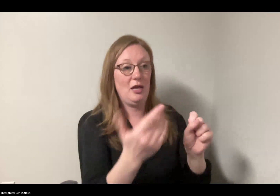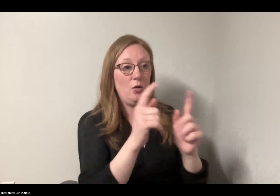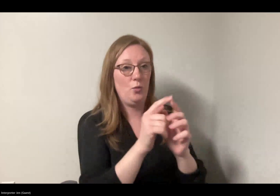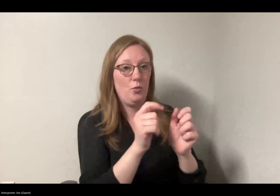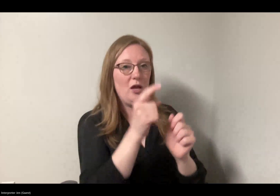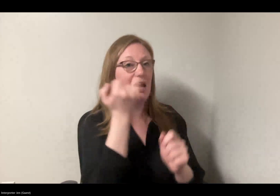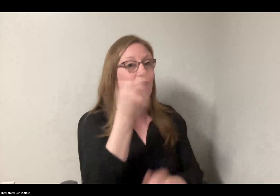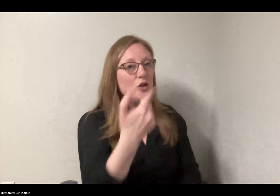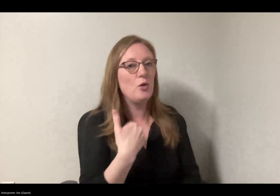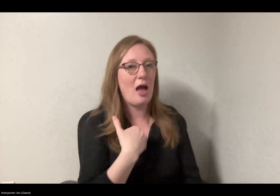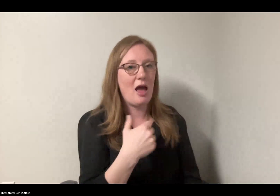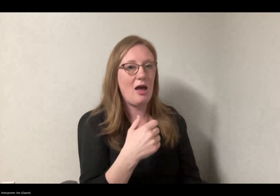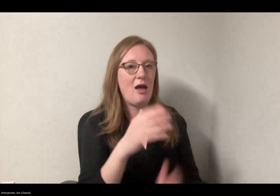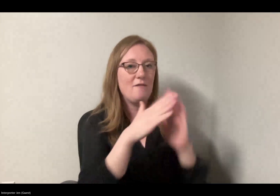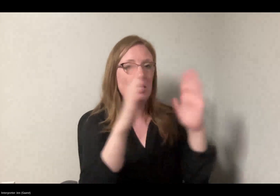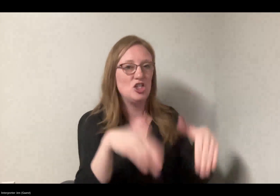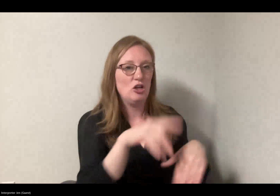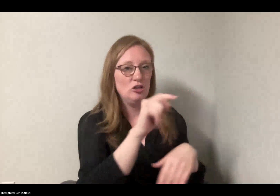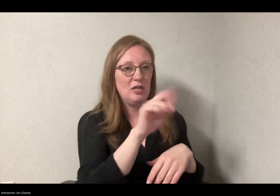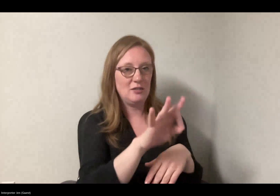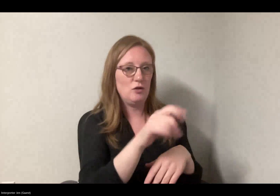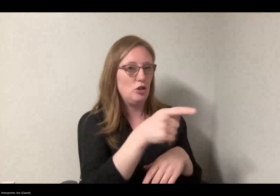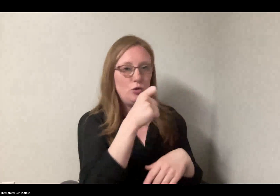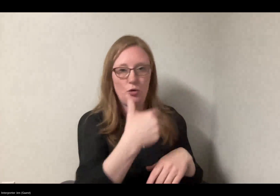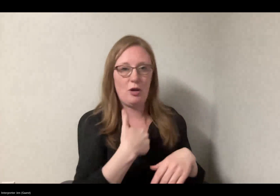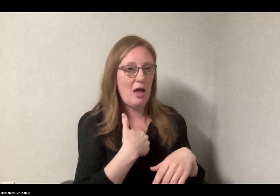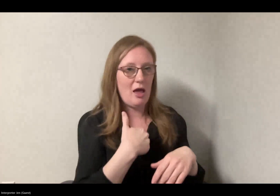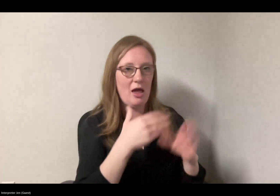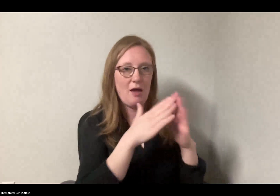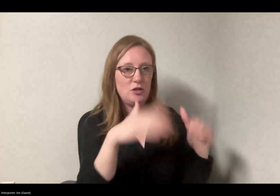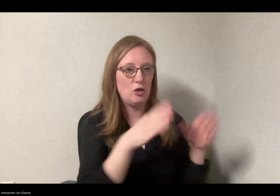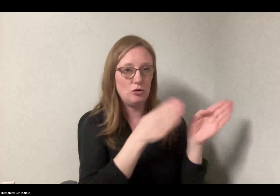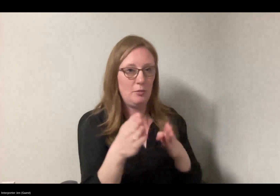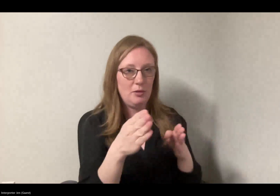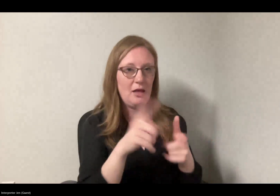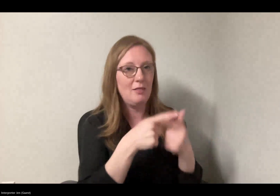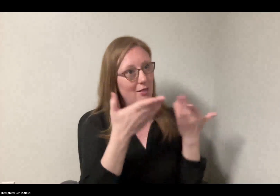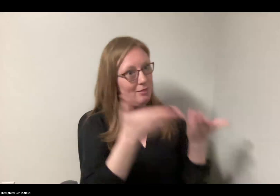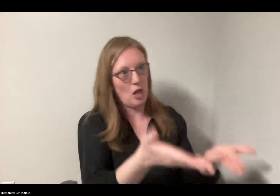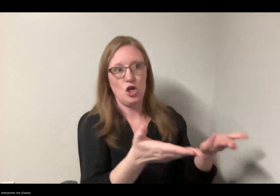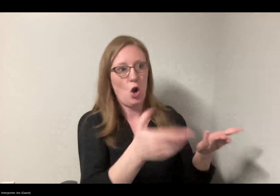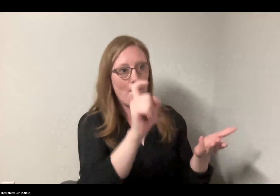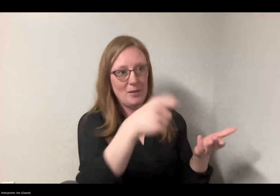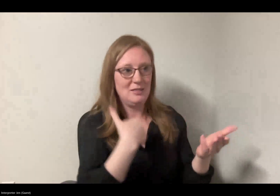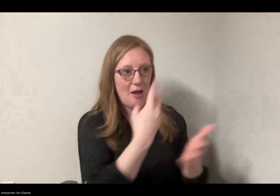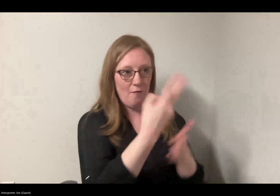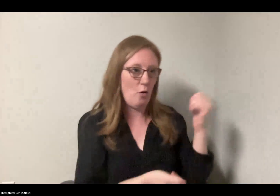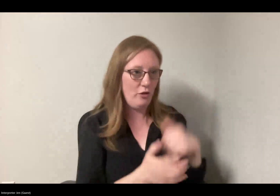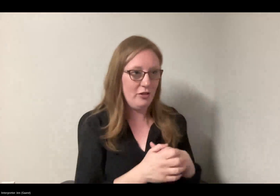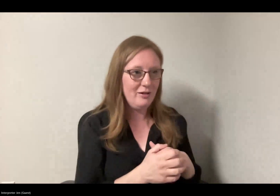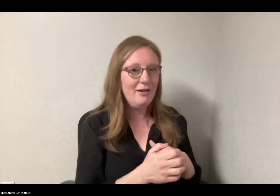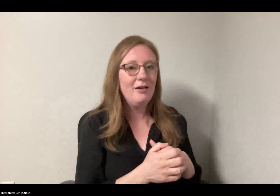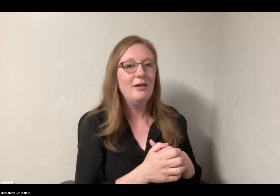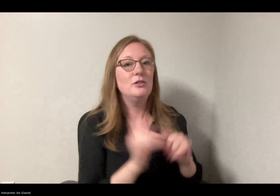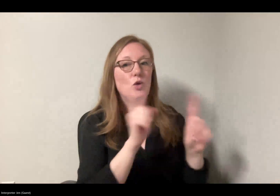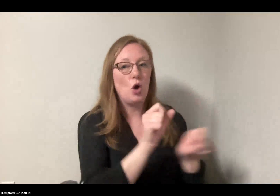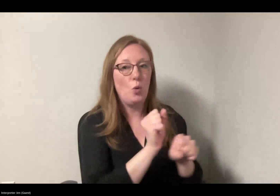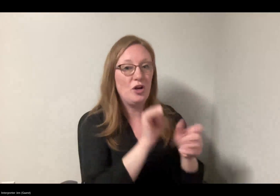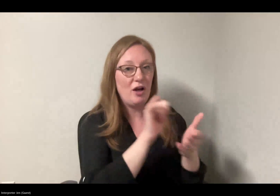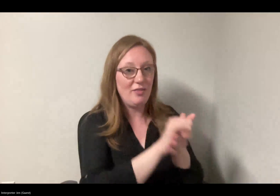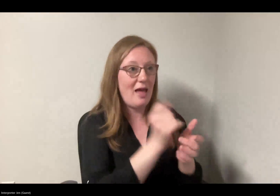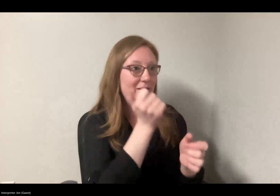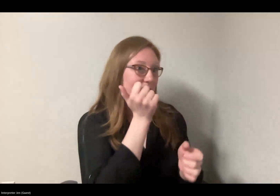you have a shelter task force, you don't have a state sheltering plan, then there you go. in preparedness. Let's go work on the state sheltering